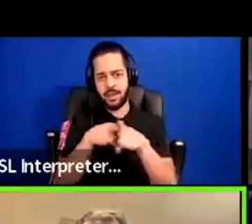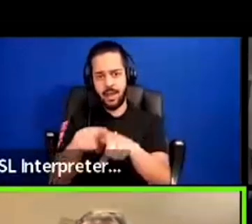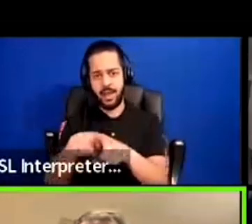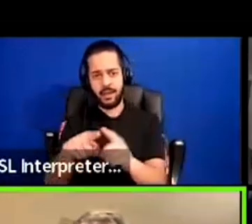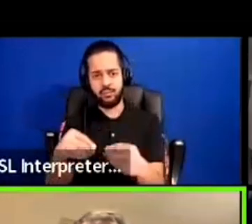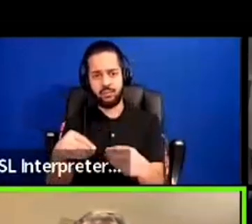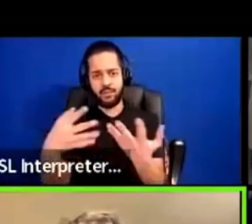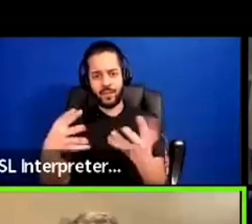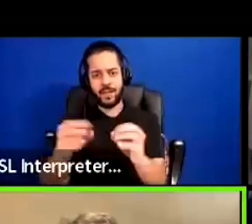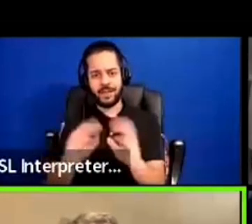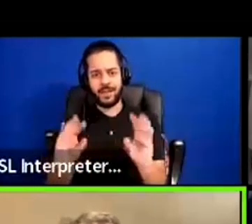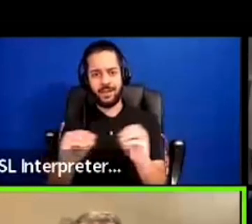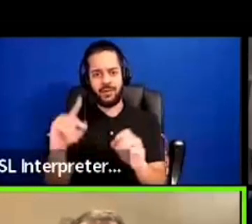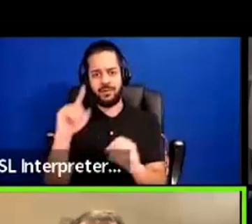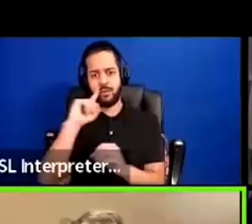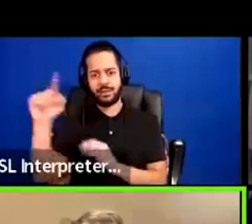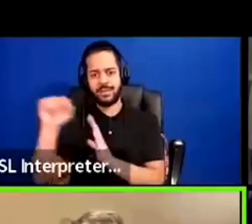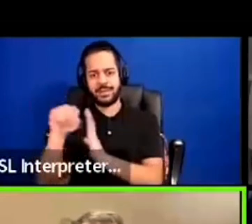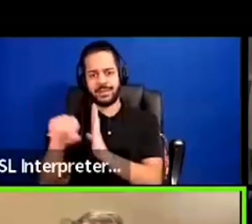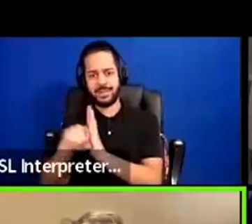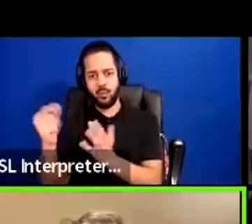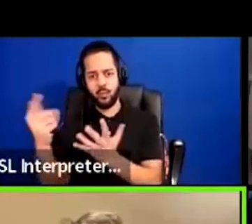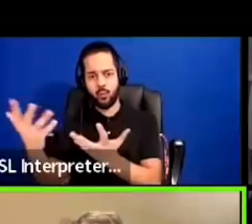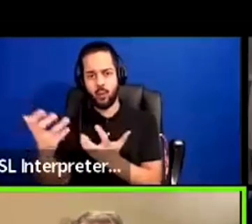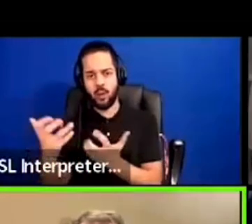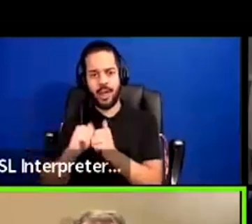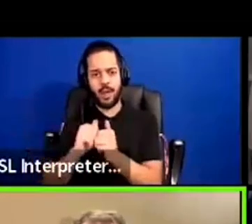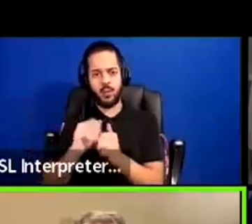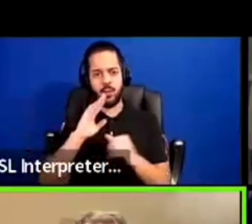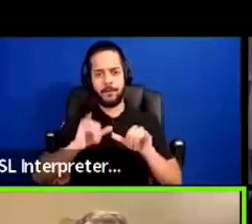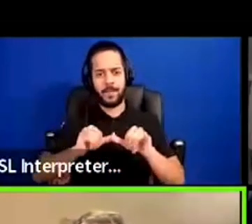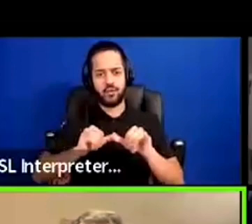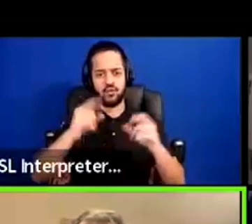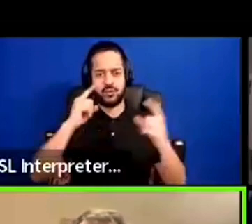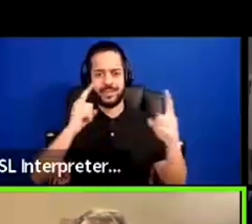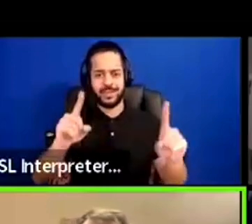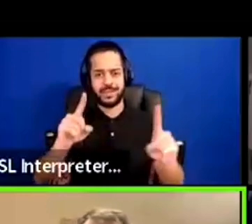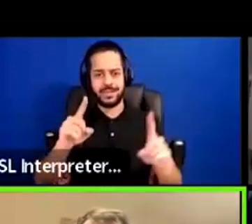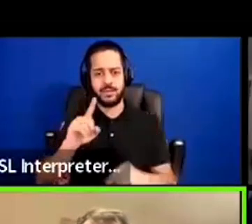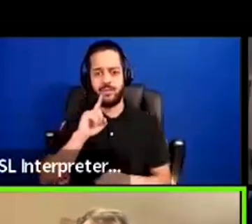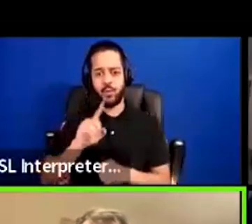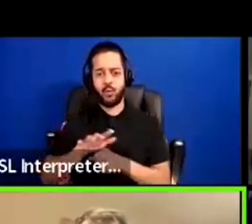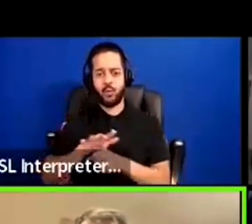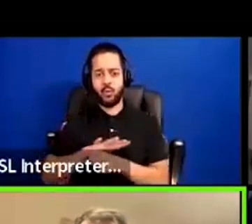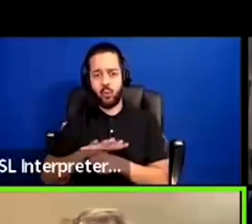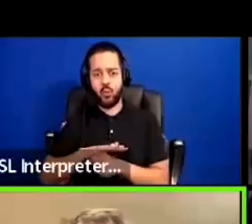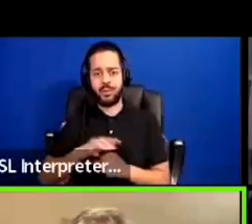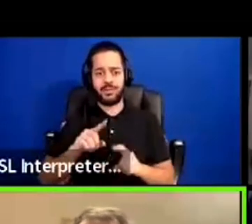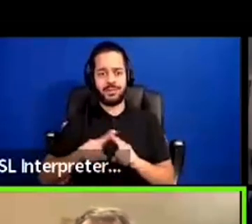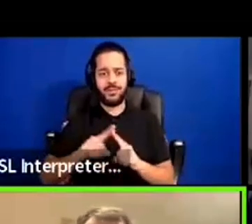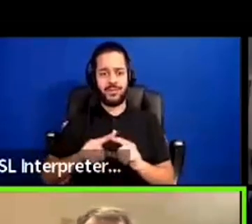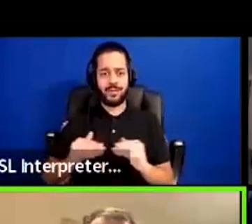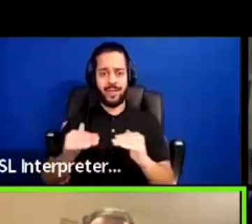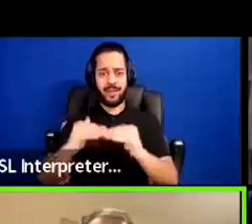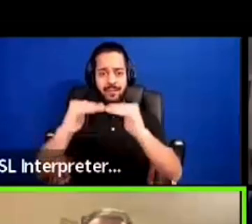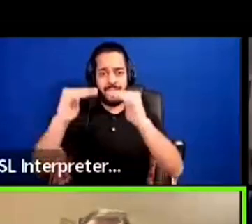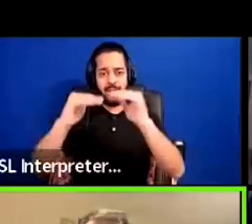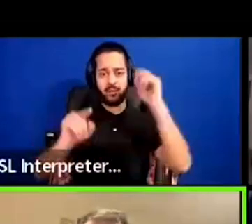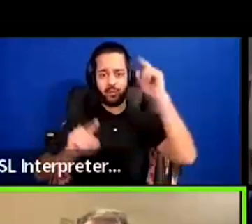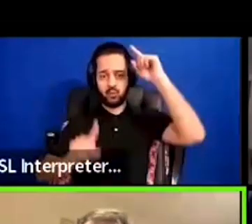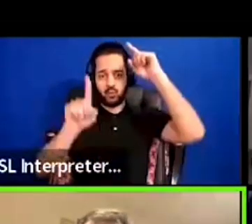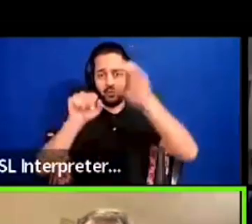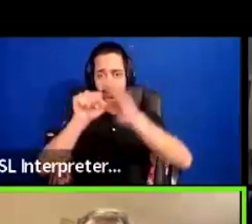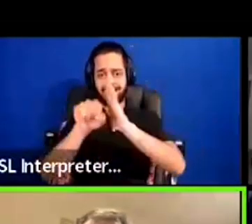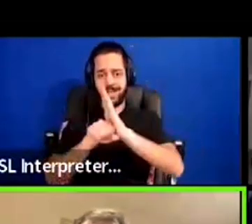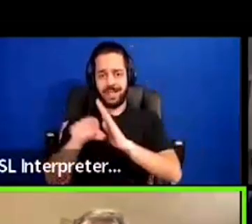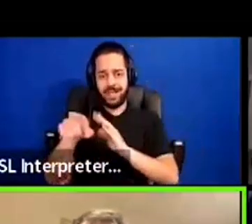to what the state wants and what they're measuring. So at the LEAs, local LEAs and school levels that we can present supports. I think there are